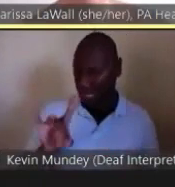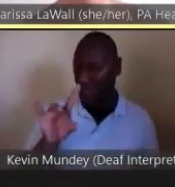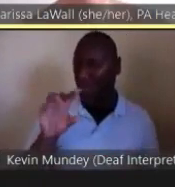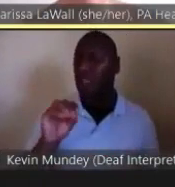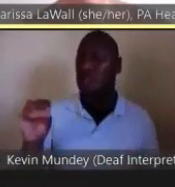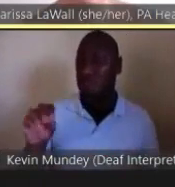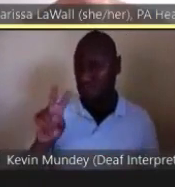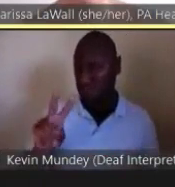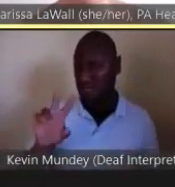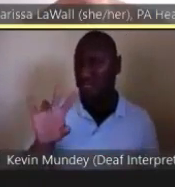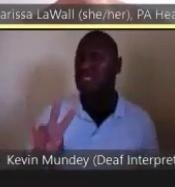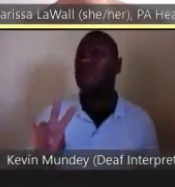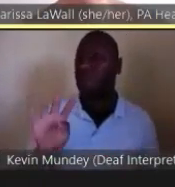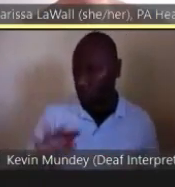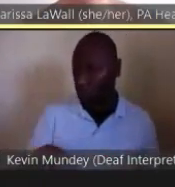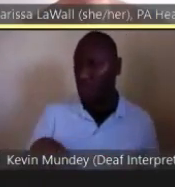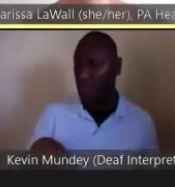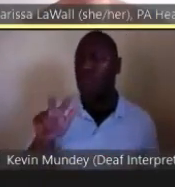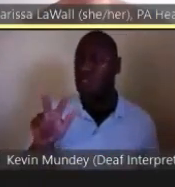1-800-274-3258. Thank you.